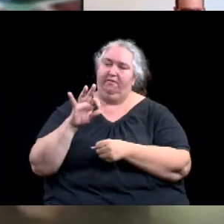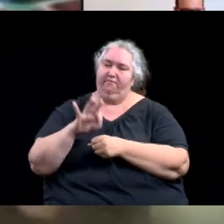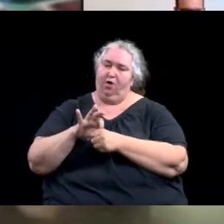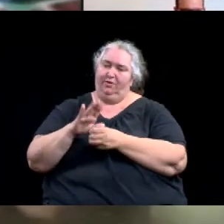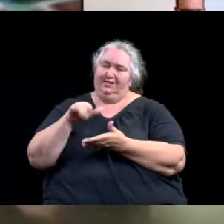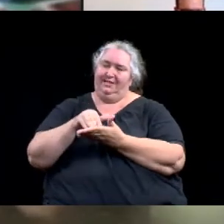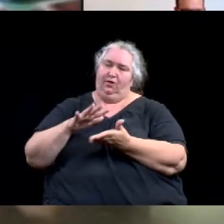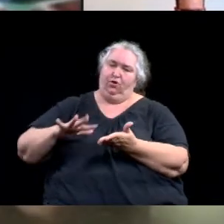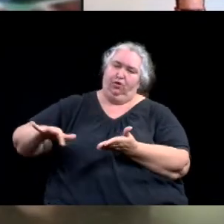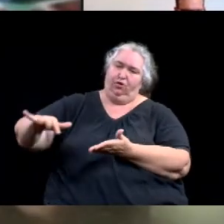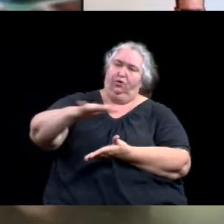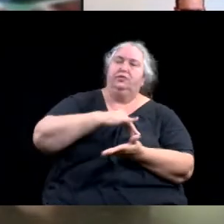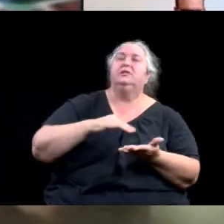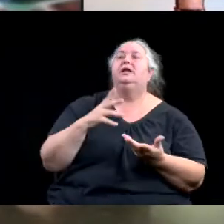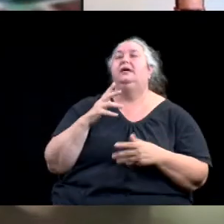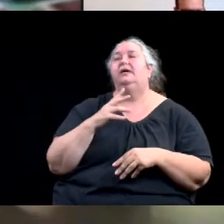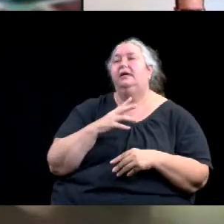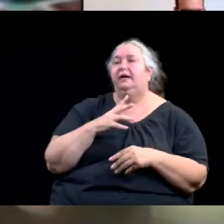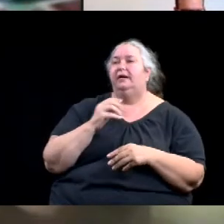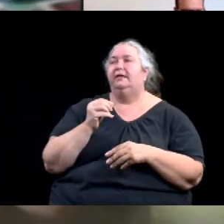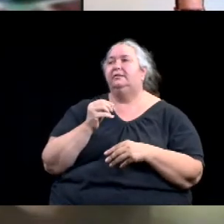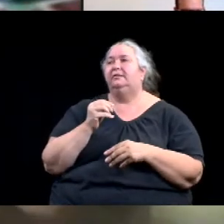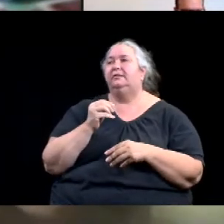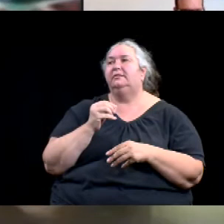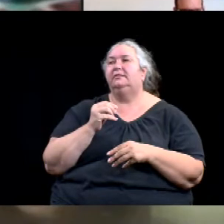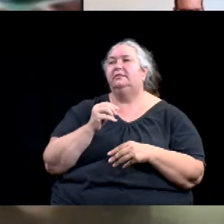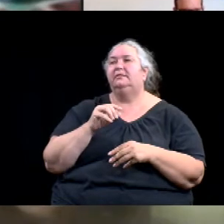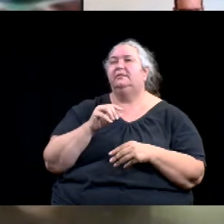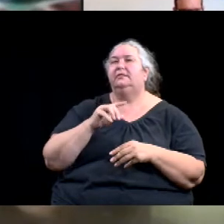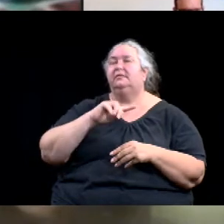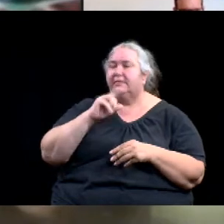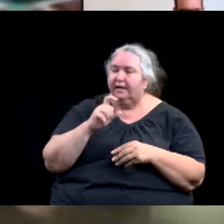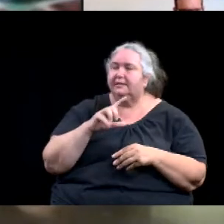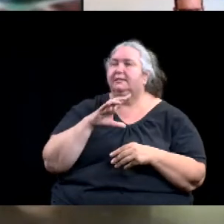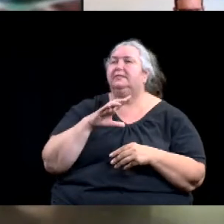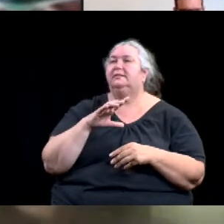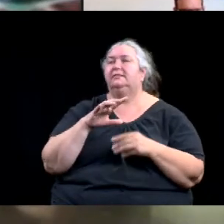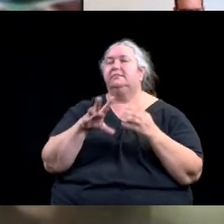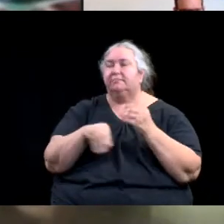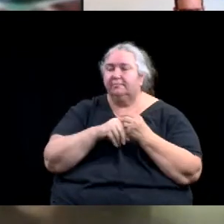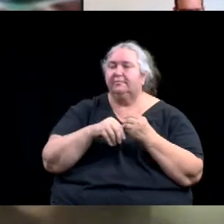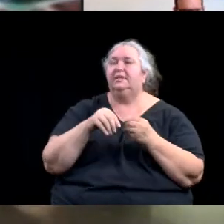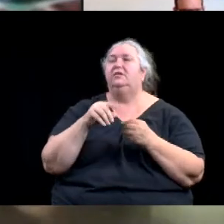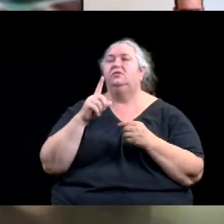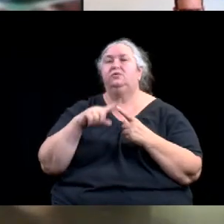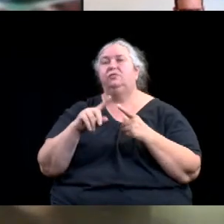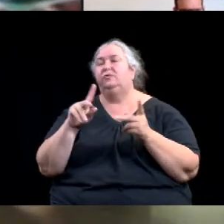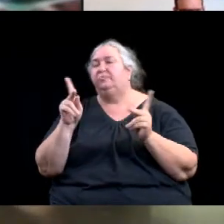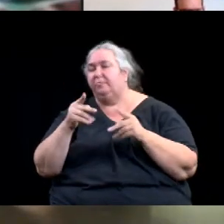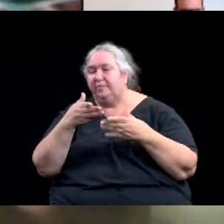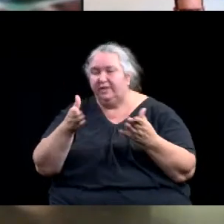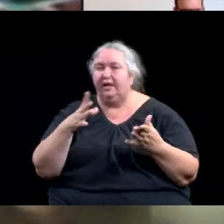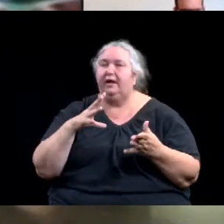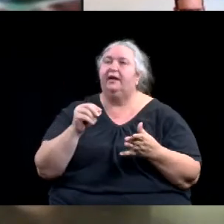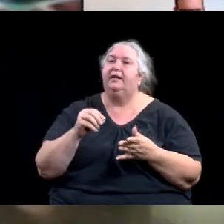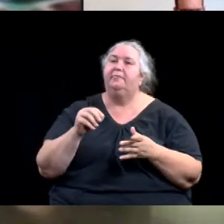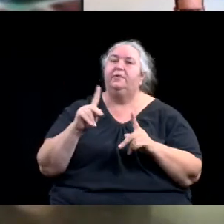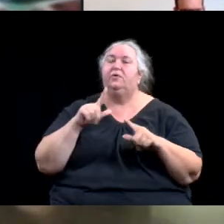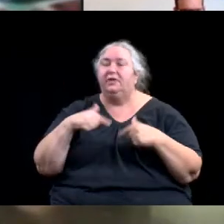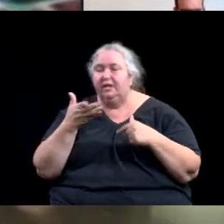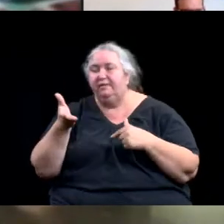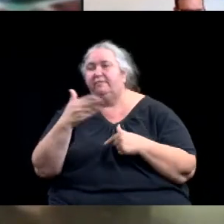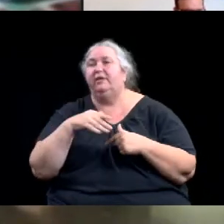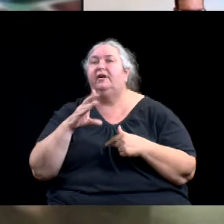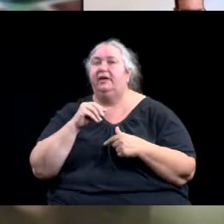and binding inhabitants to acts and laws of city, adopting a service plan, providing a severability clause, providing for publishing of ordinance, providing